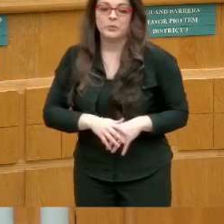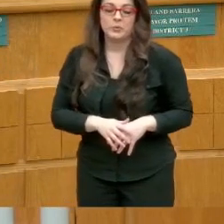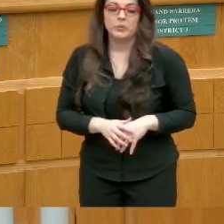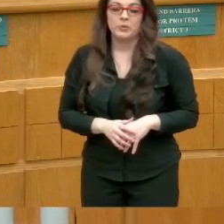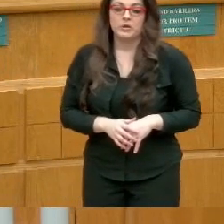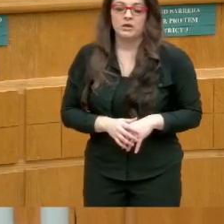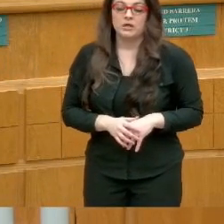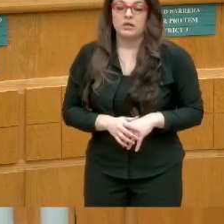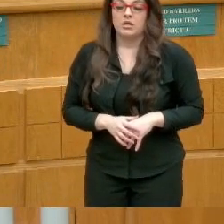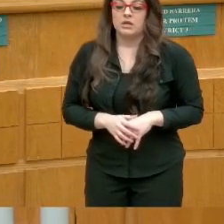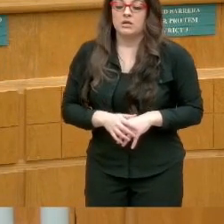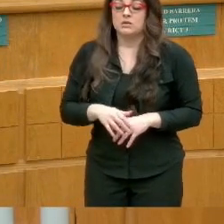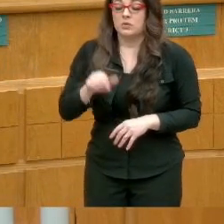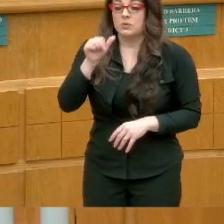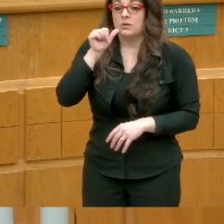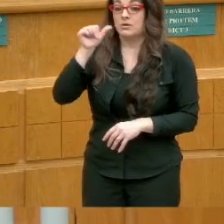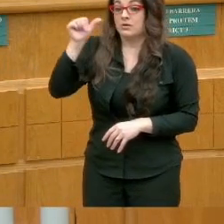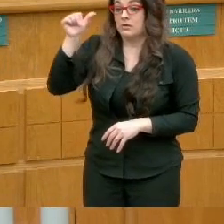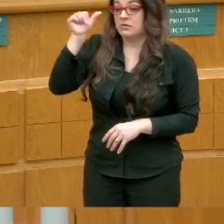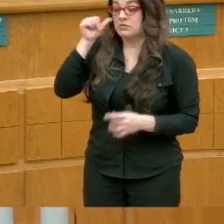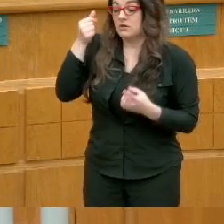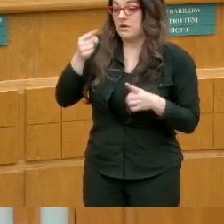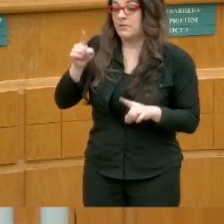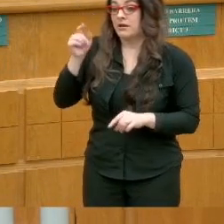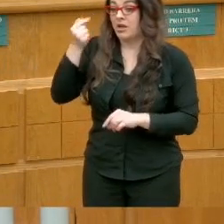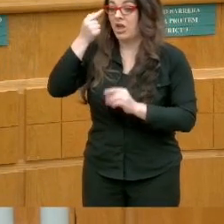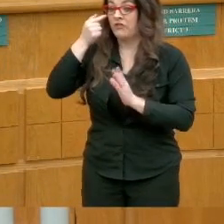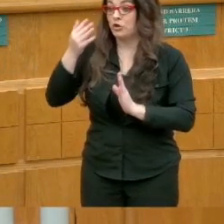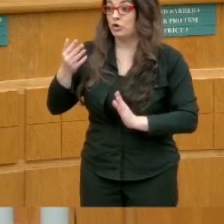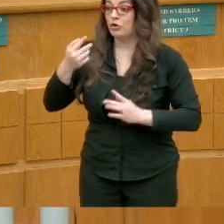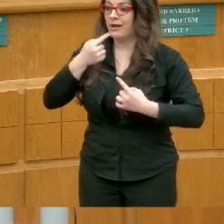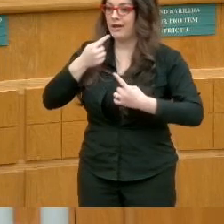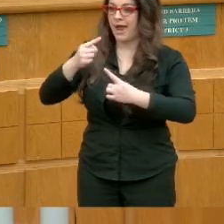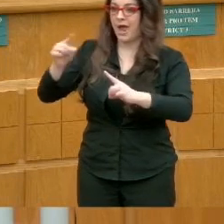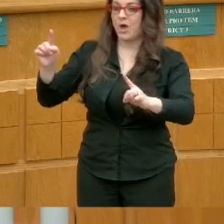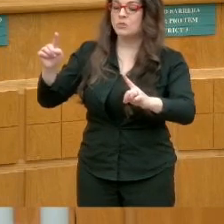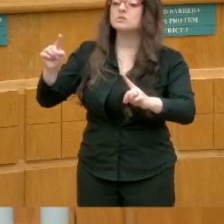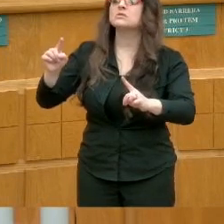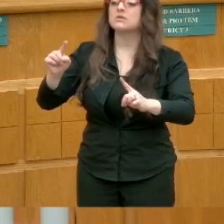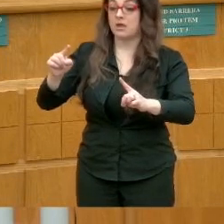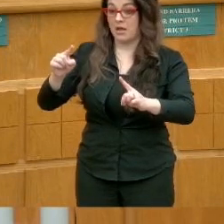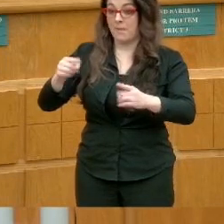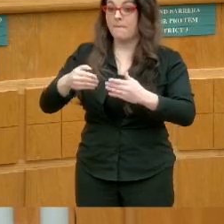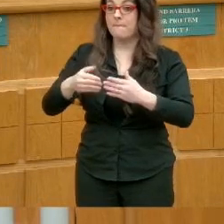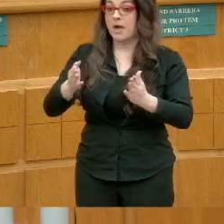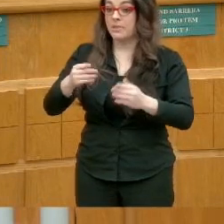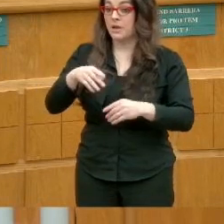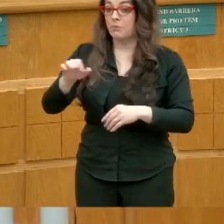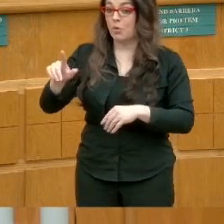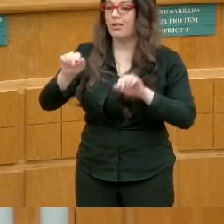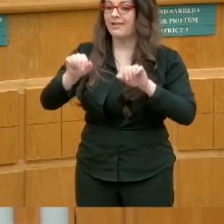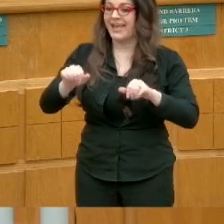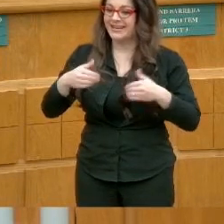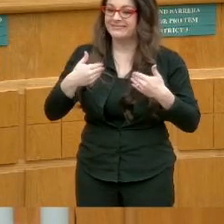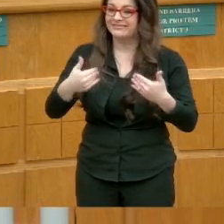of weeks. But the governor yesterday allowed public pools to reopen with certain guidelines to include a